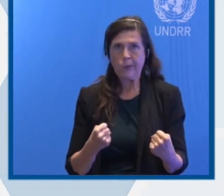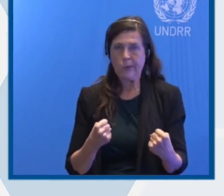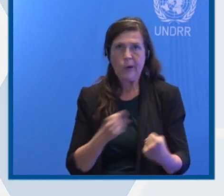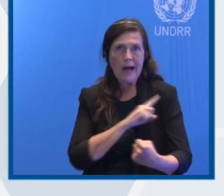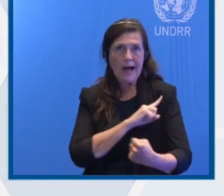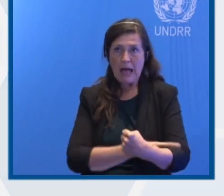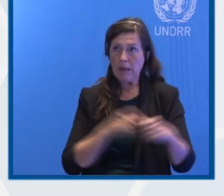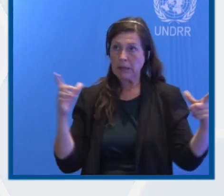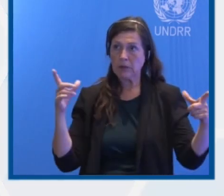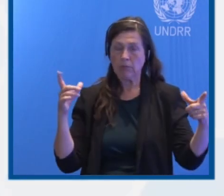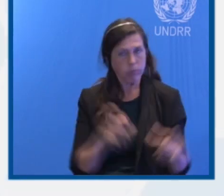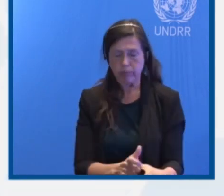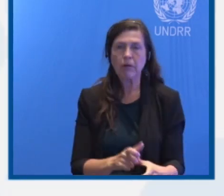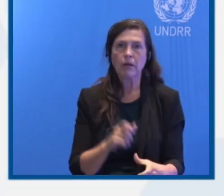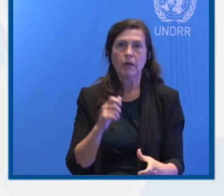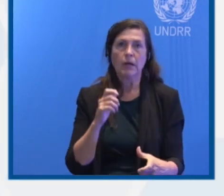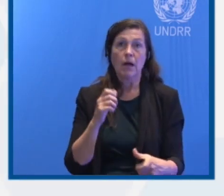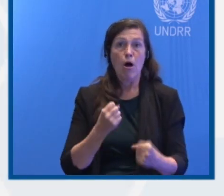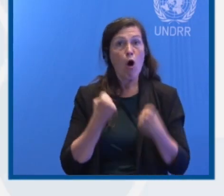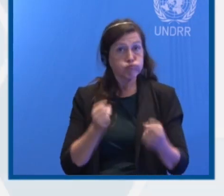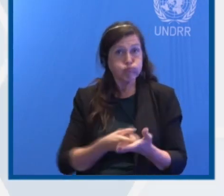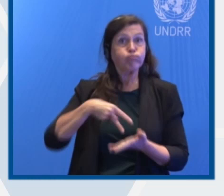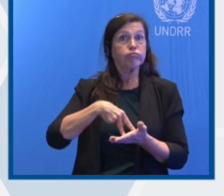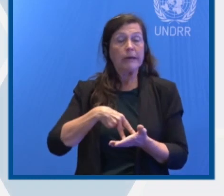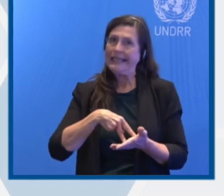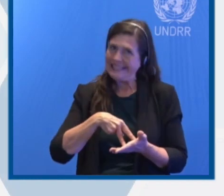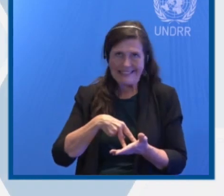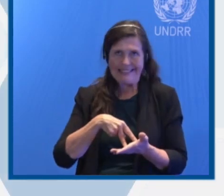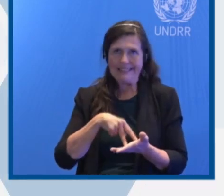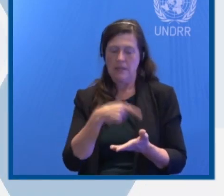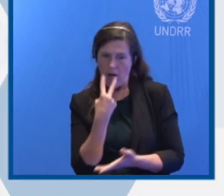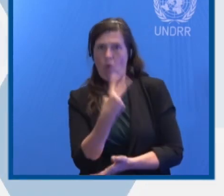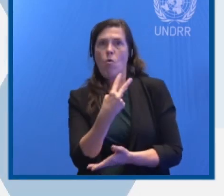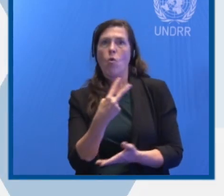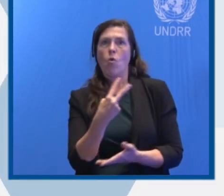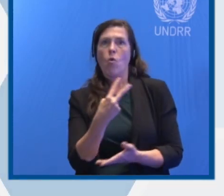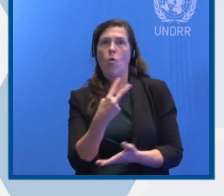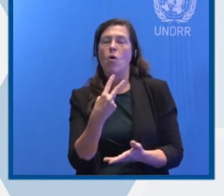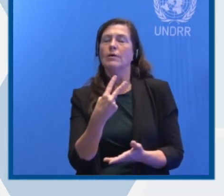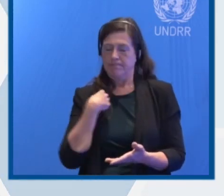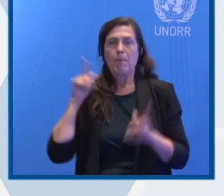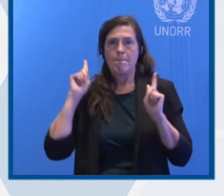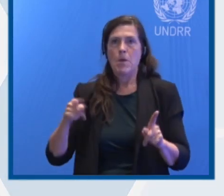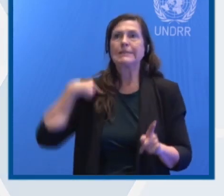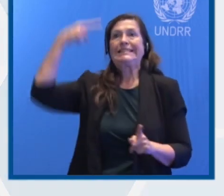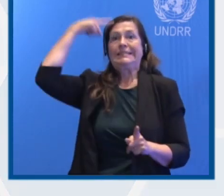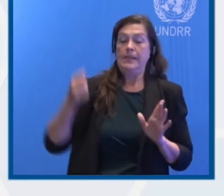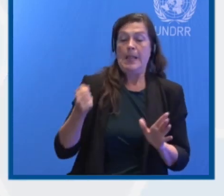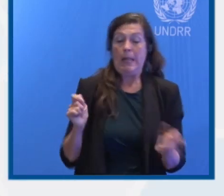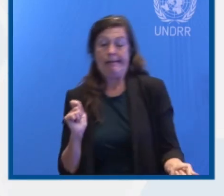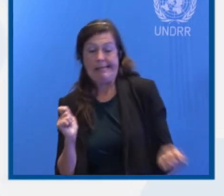capability. Yeah? That's for it is important to correctly